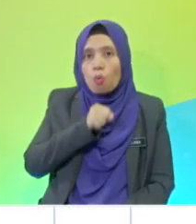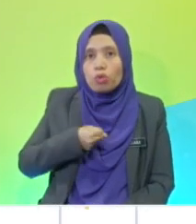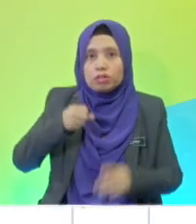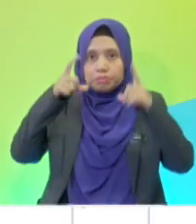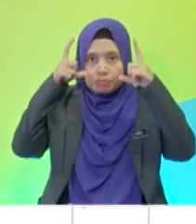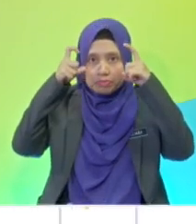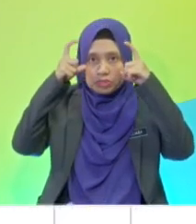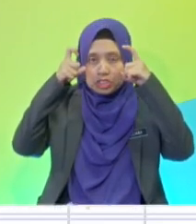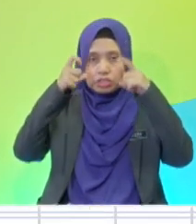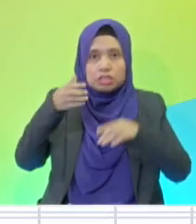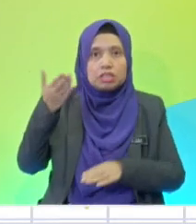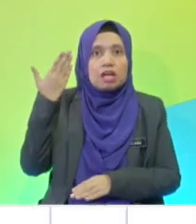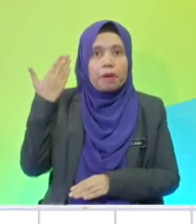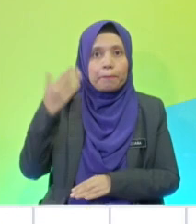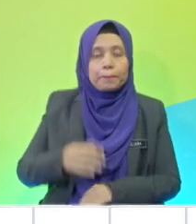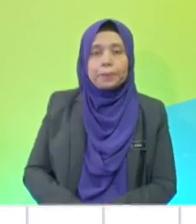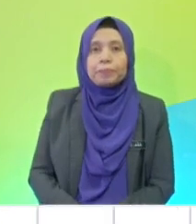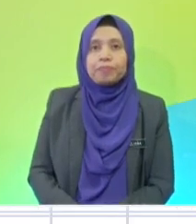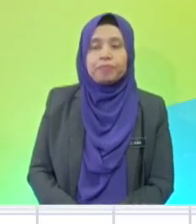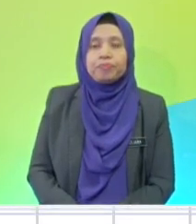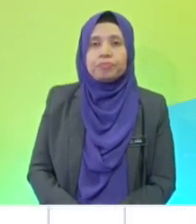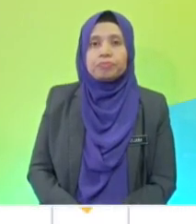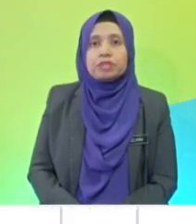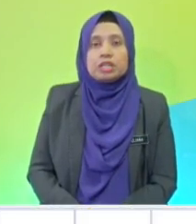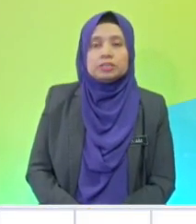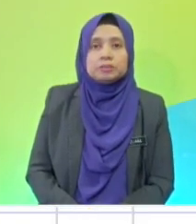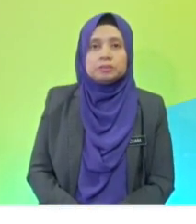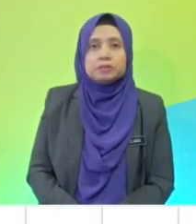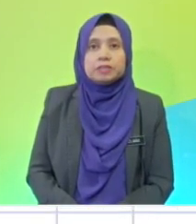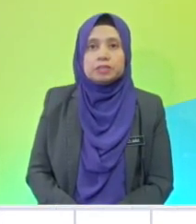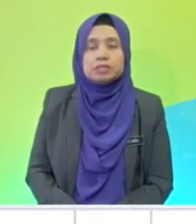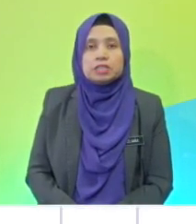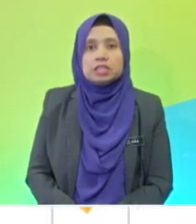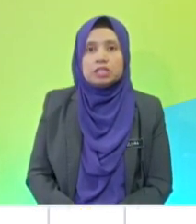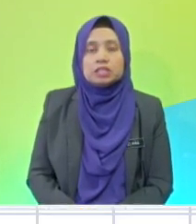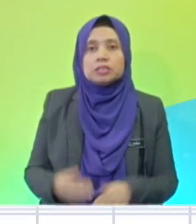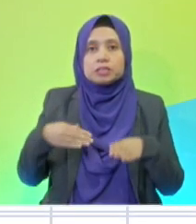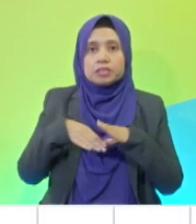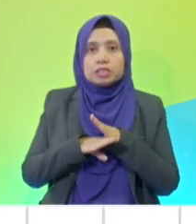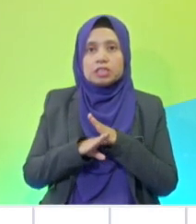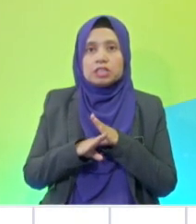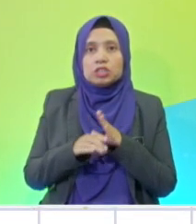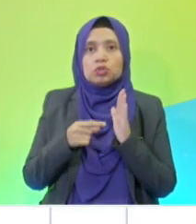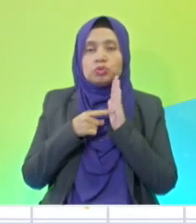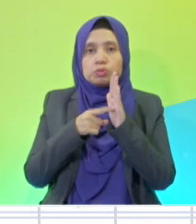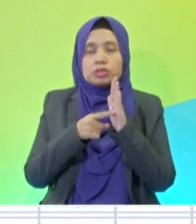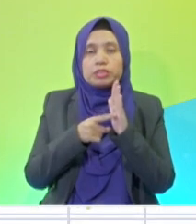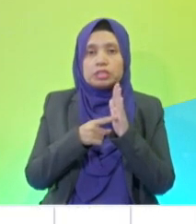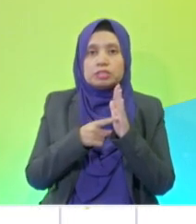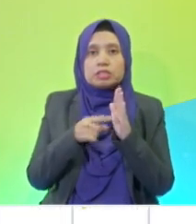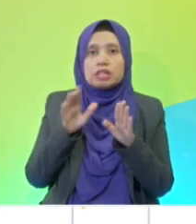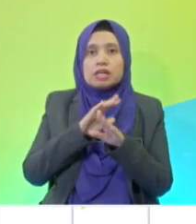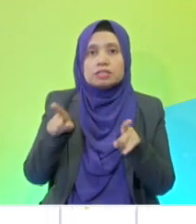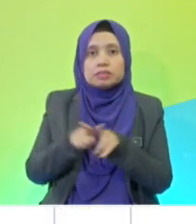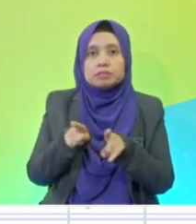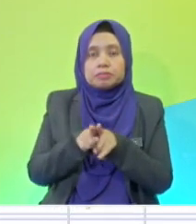camera. Yeah. Okay, just like we can see in the front here. In the studio, we have an old camera as well. Okay, this is a